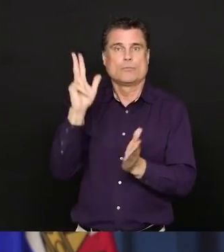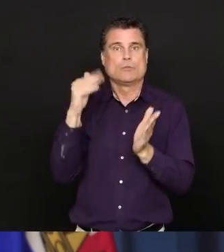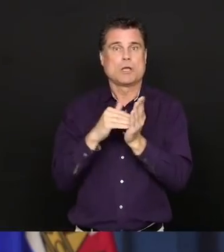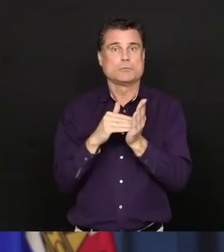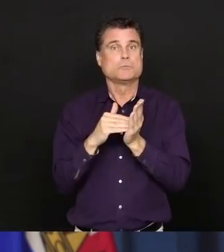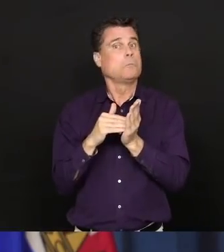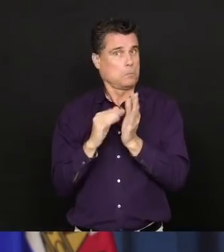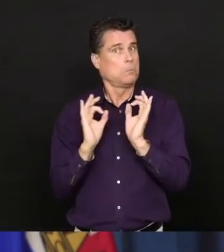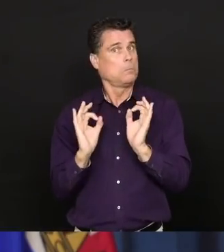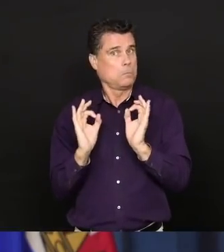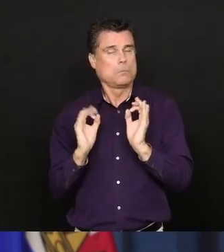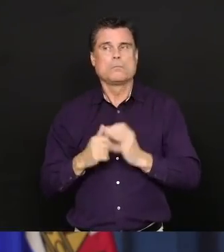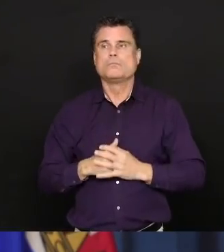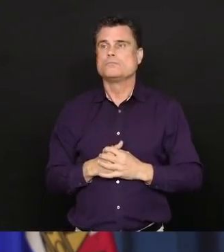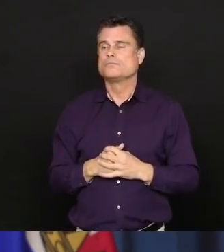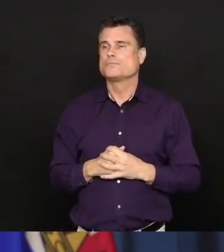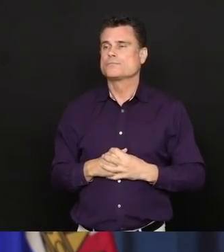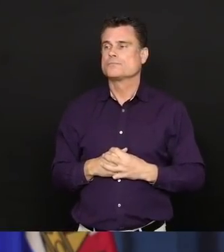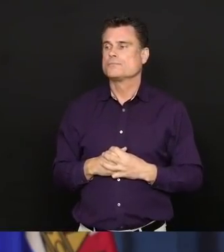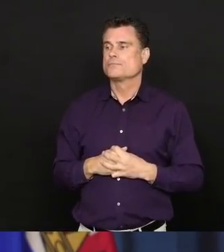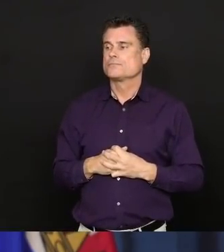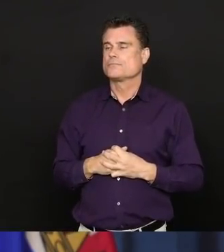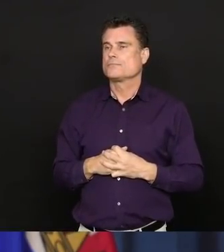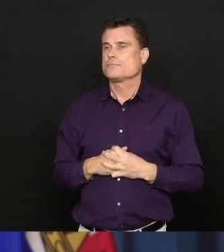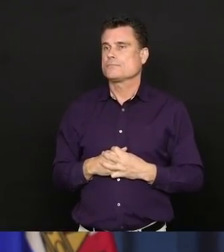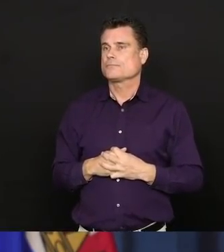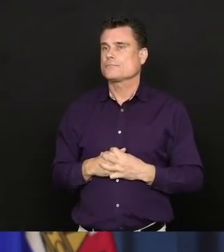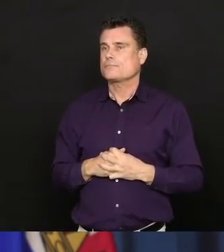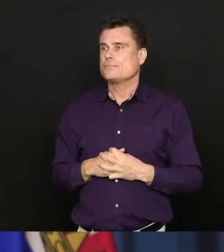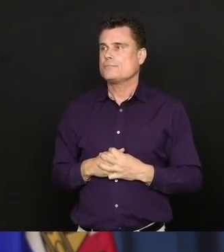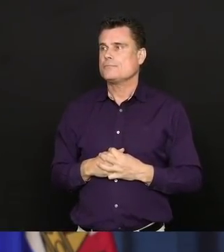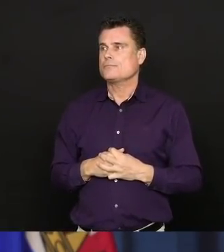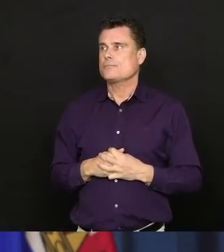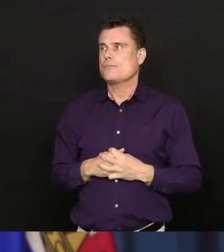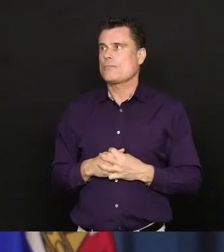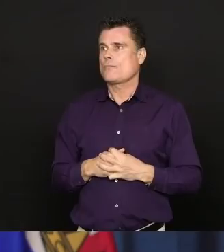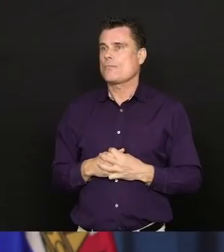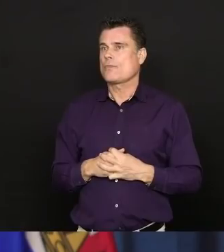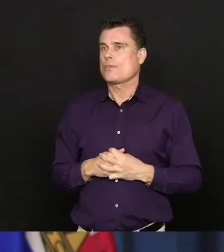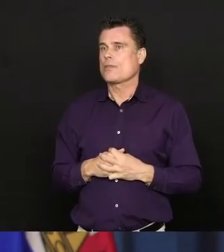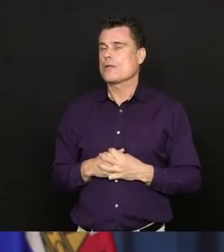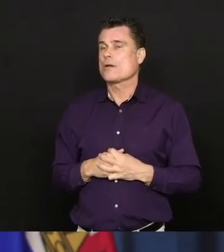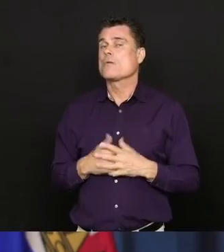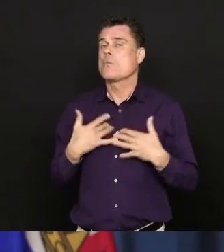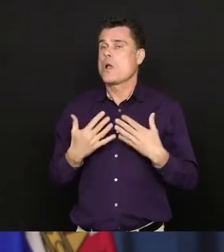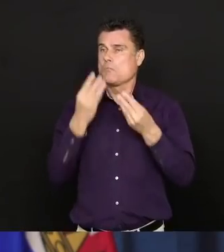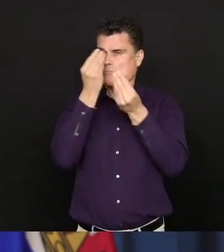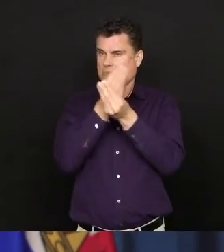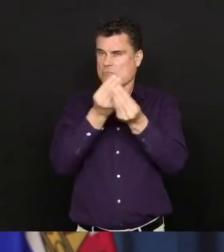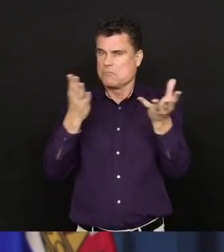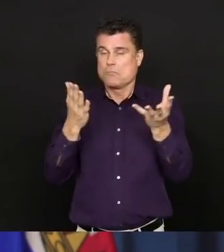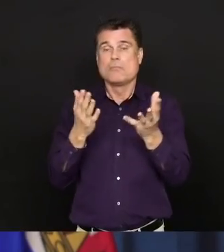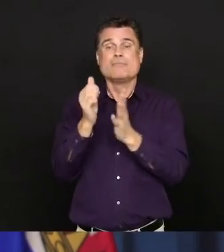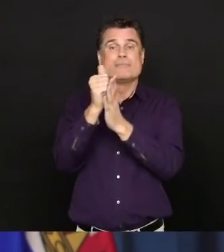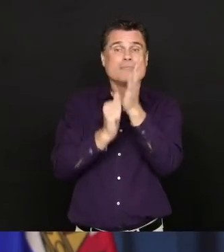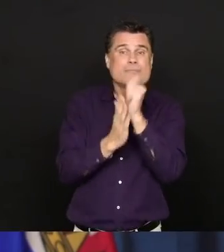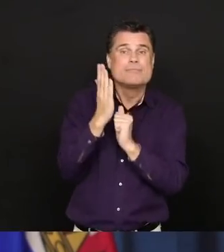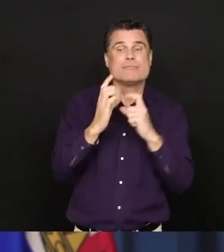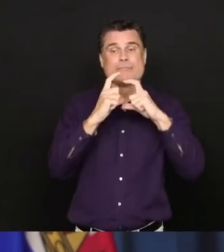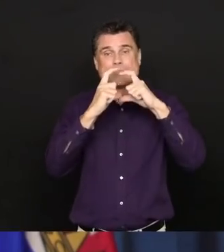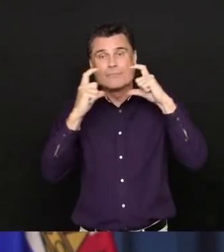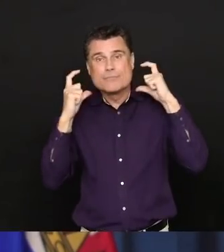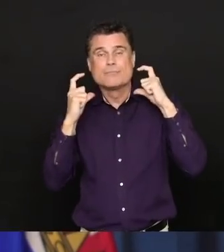6,559 back 3 weeks ago on March the 10th. As we noted, there